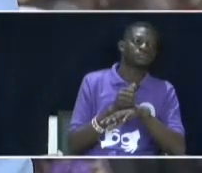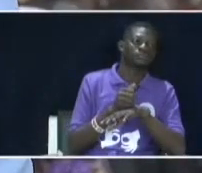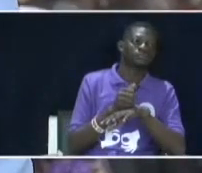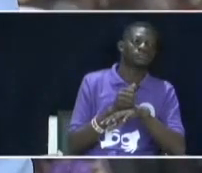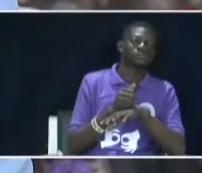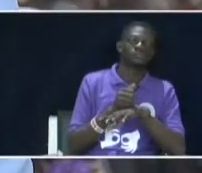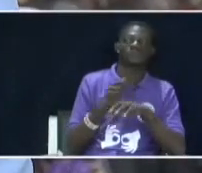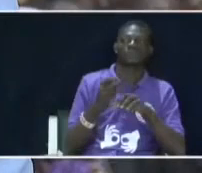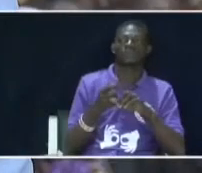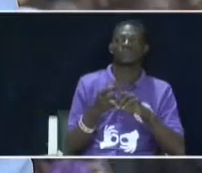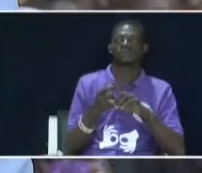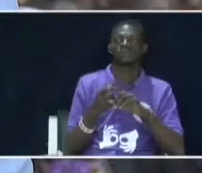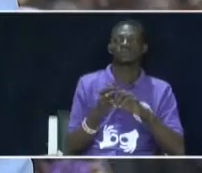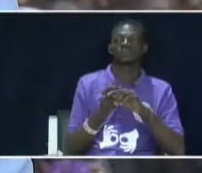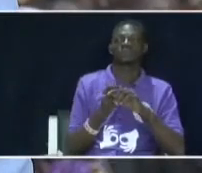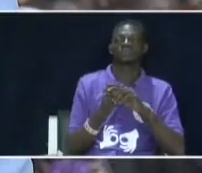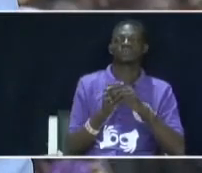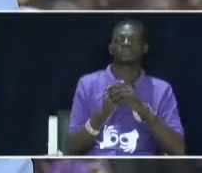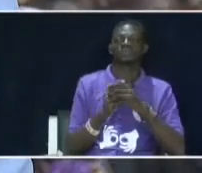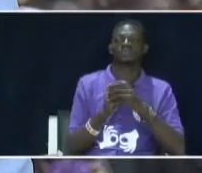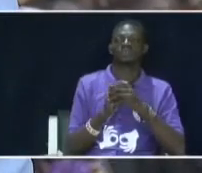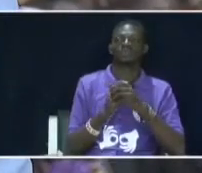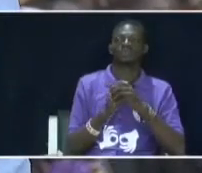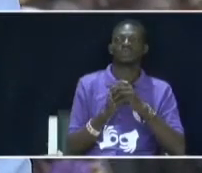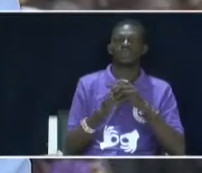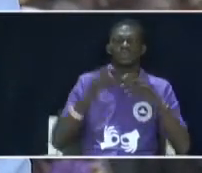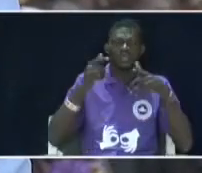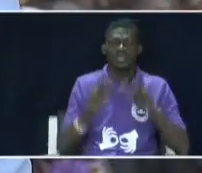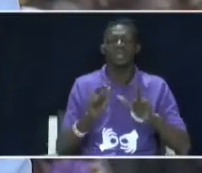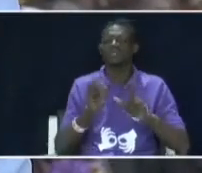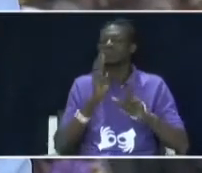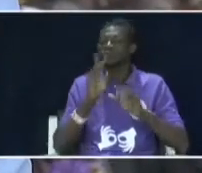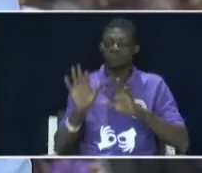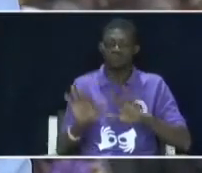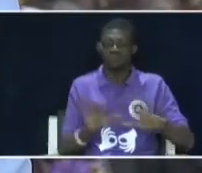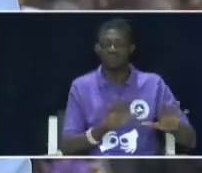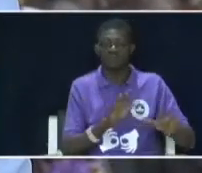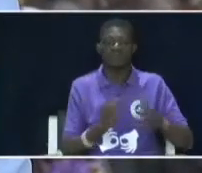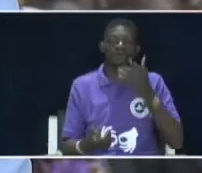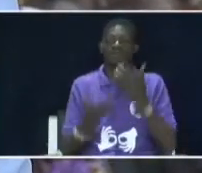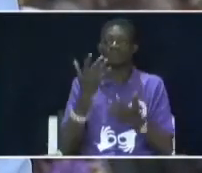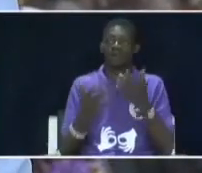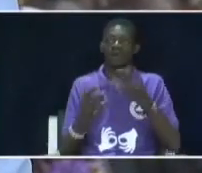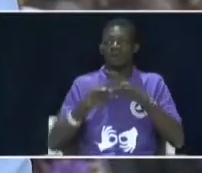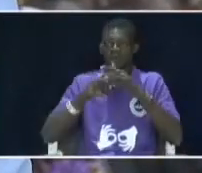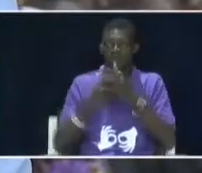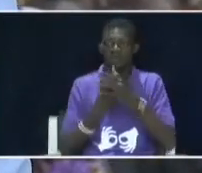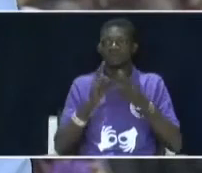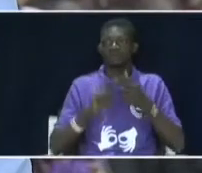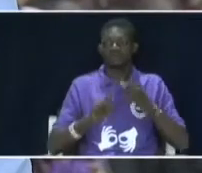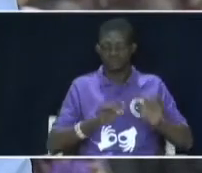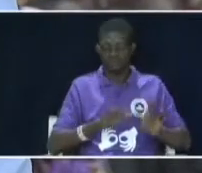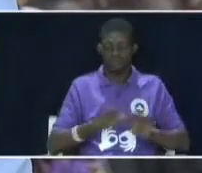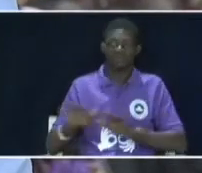from my being, let rivers of fire begin to flow.